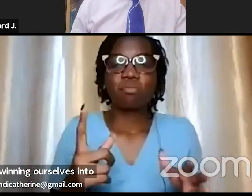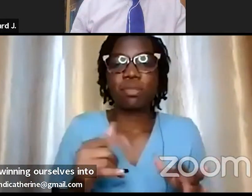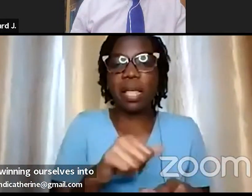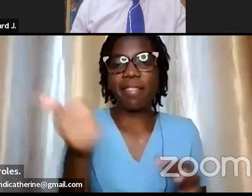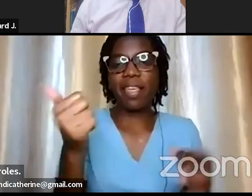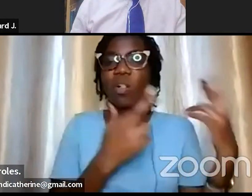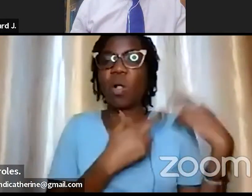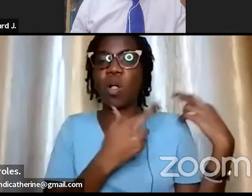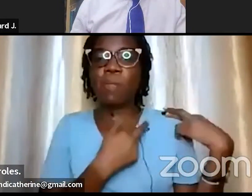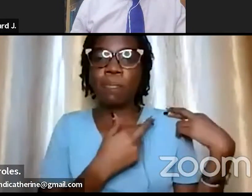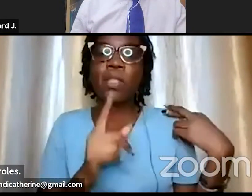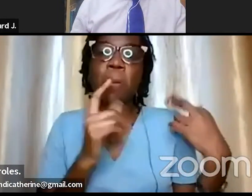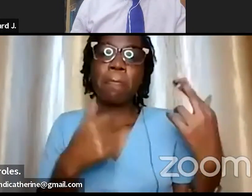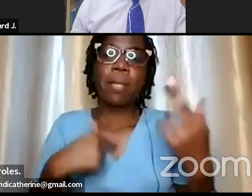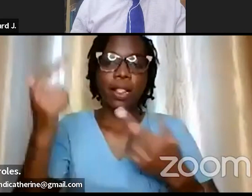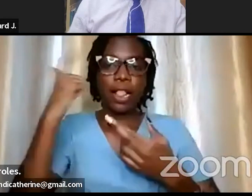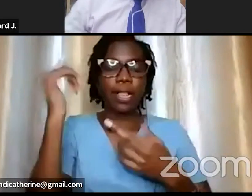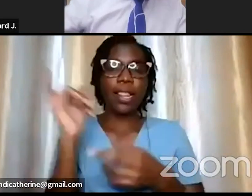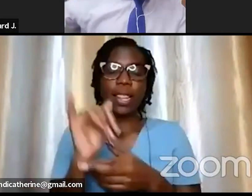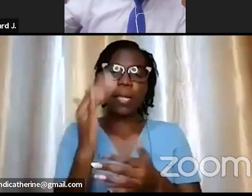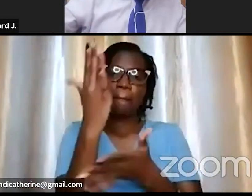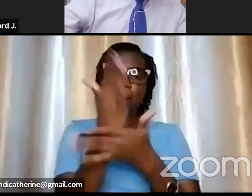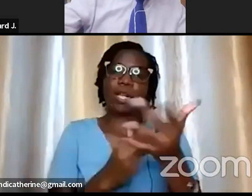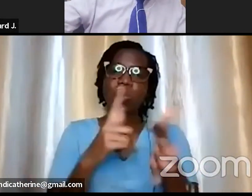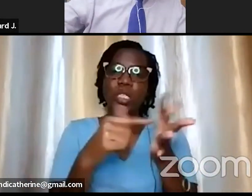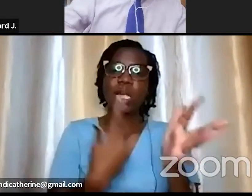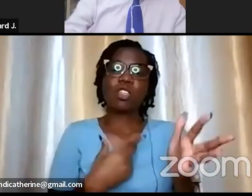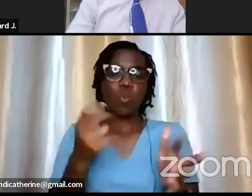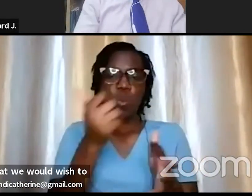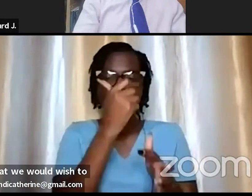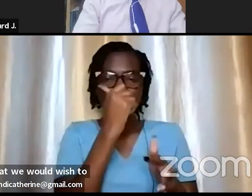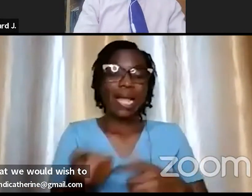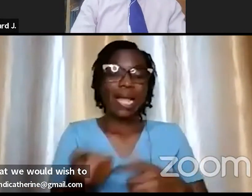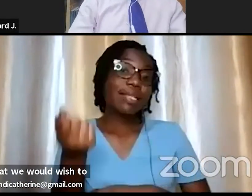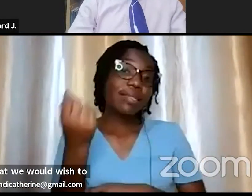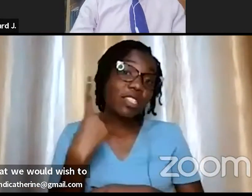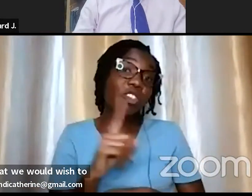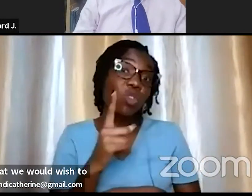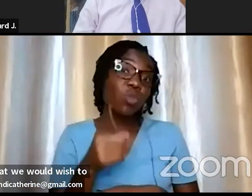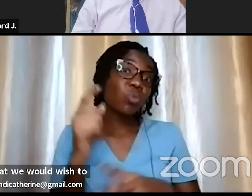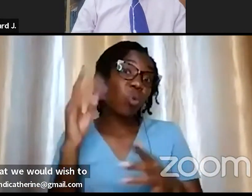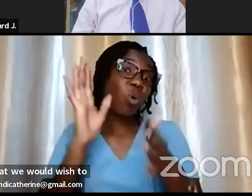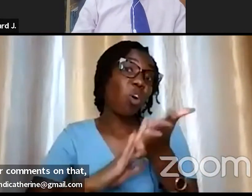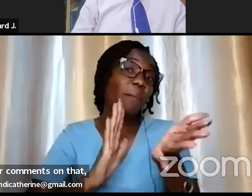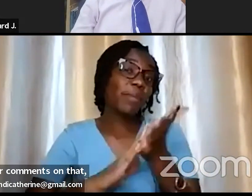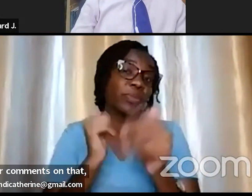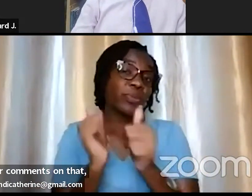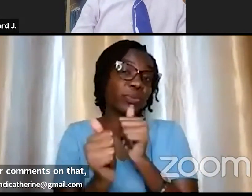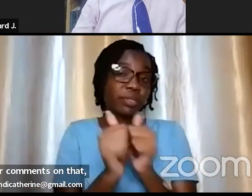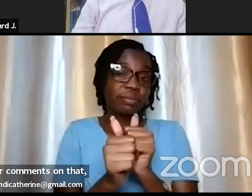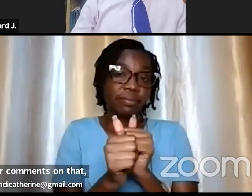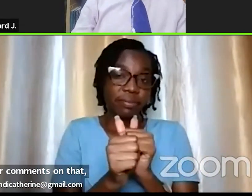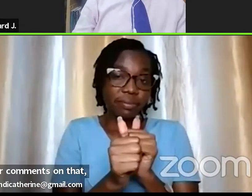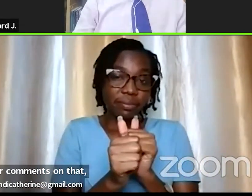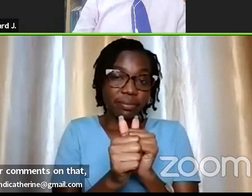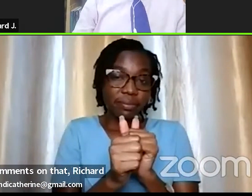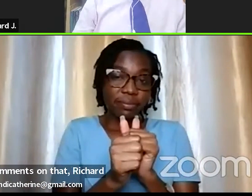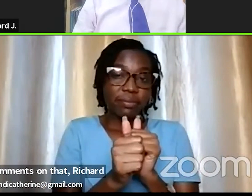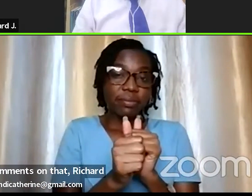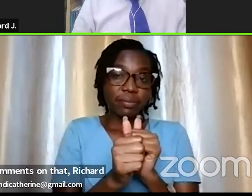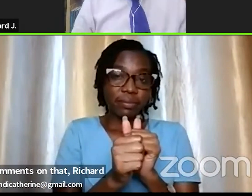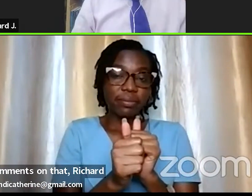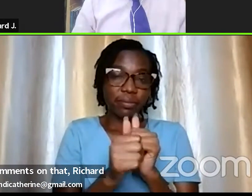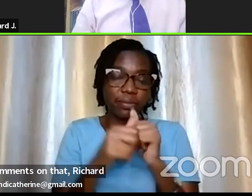that is part of what we would wish to understand. And what is your comment on that, Richard? Yeah, one